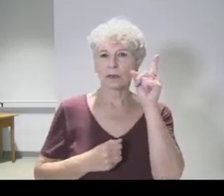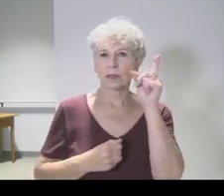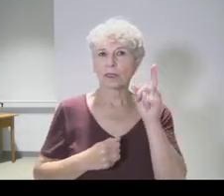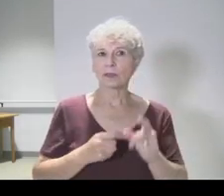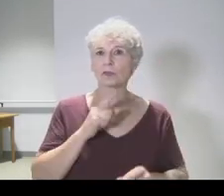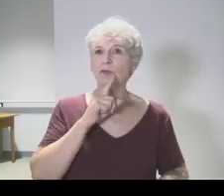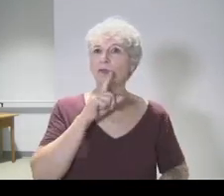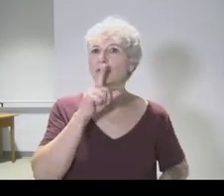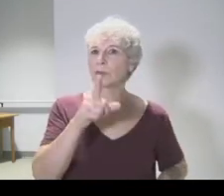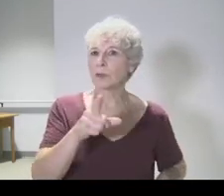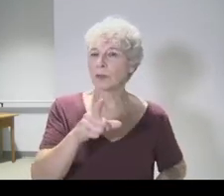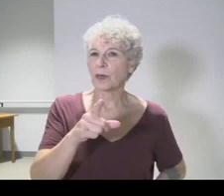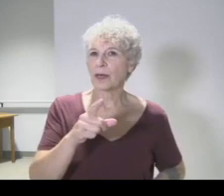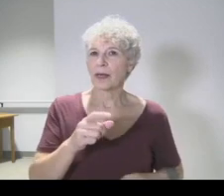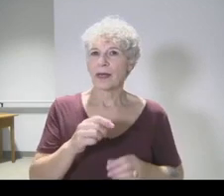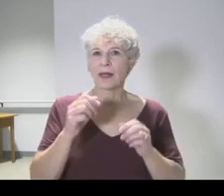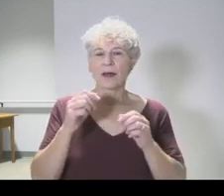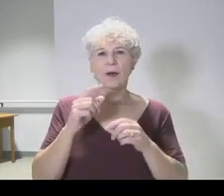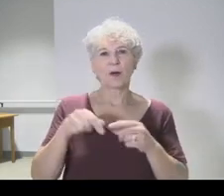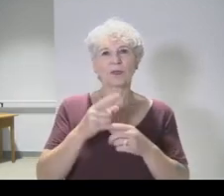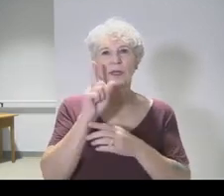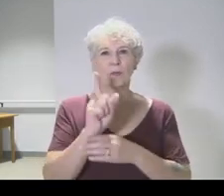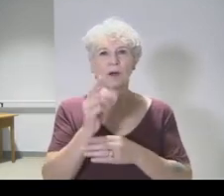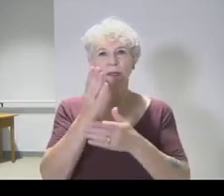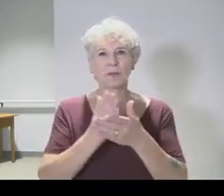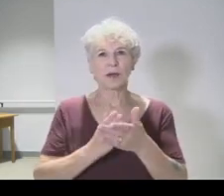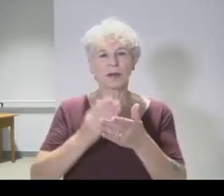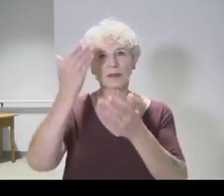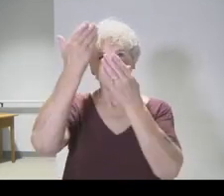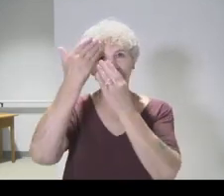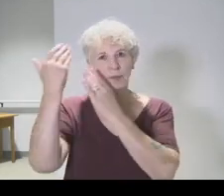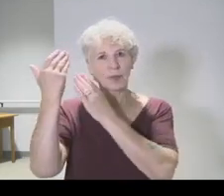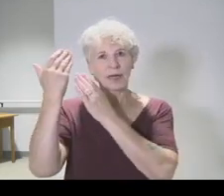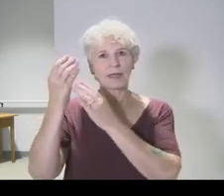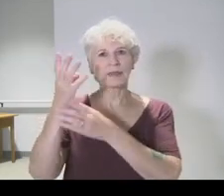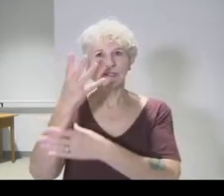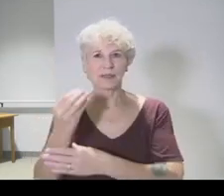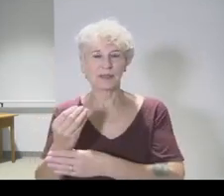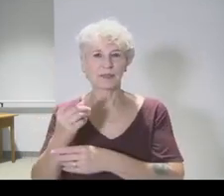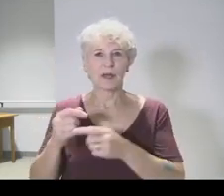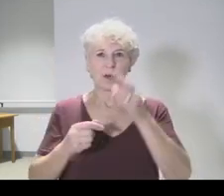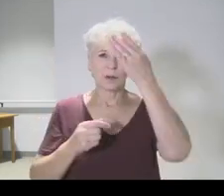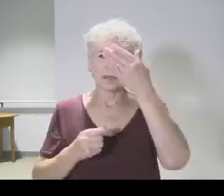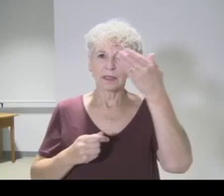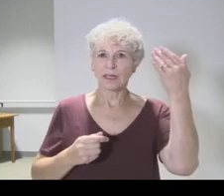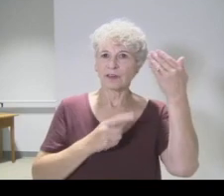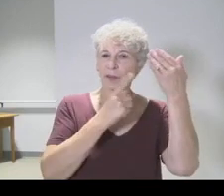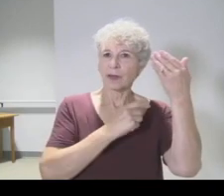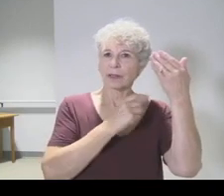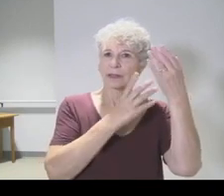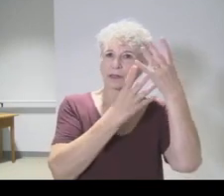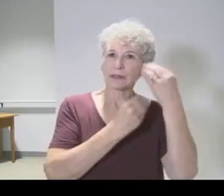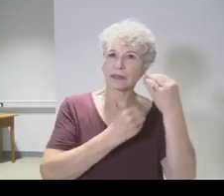do so because they can only ever let one side of their brain sleep at a time. So when the left side of the brain sleeps, the right eye will close